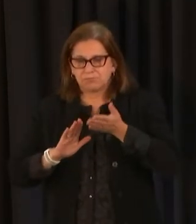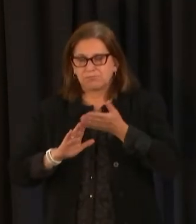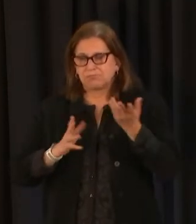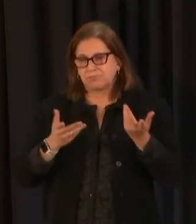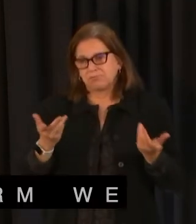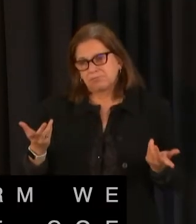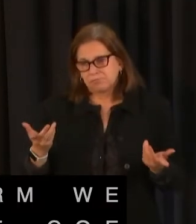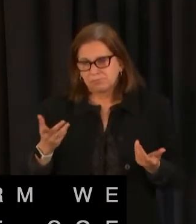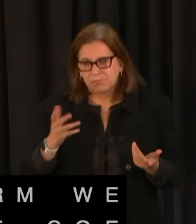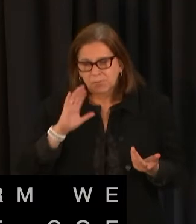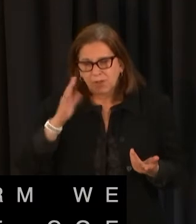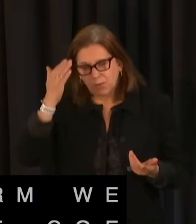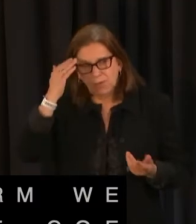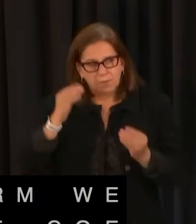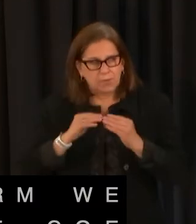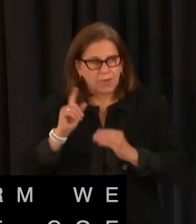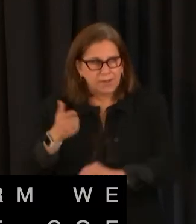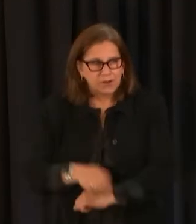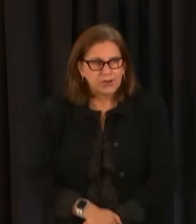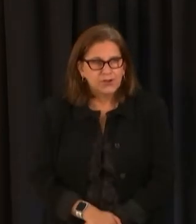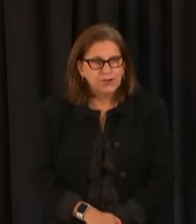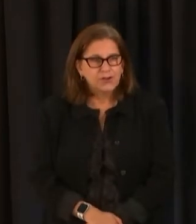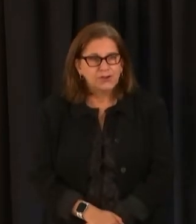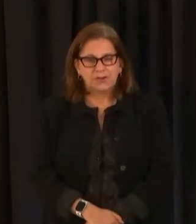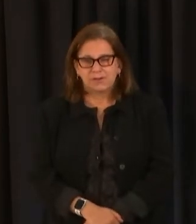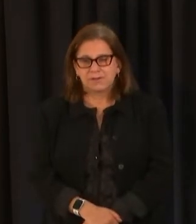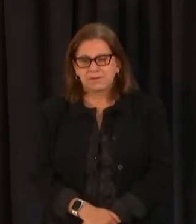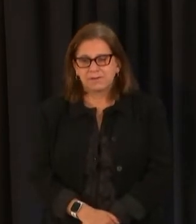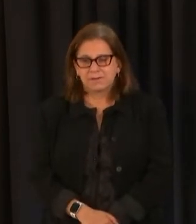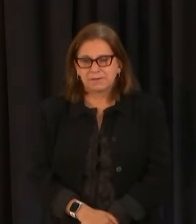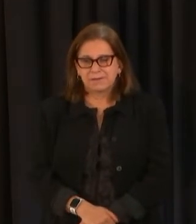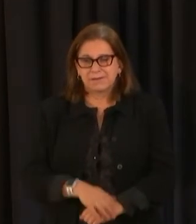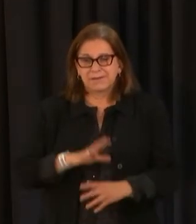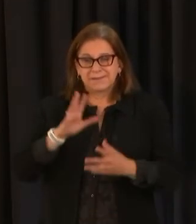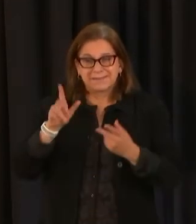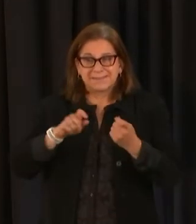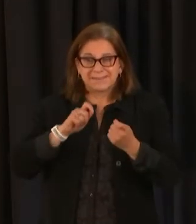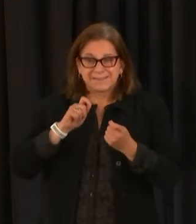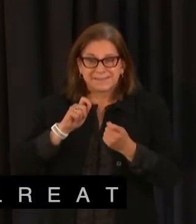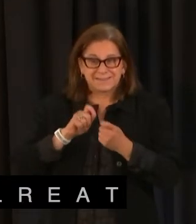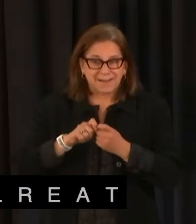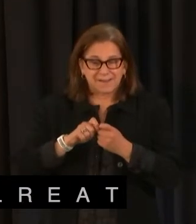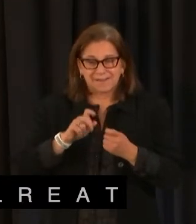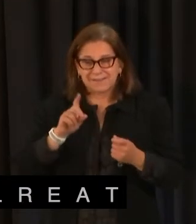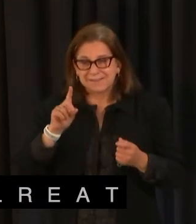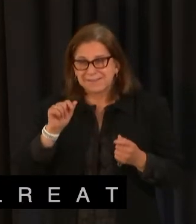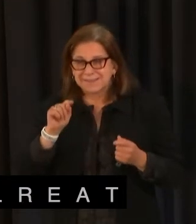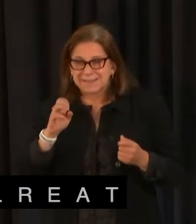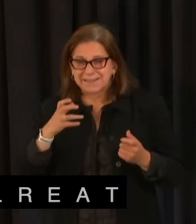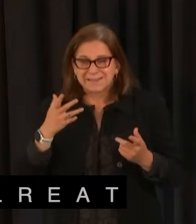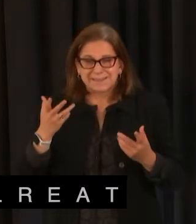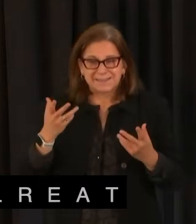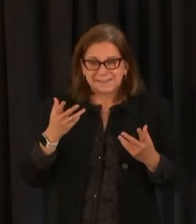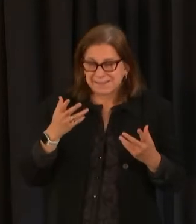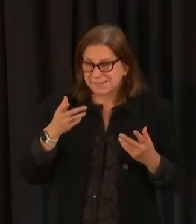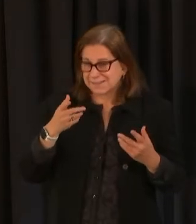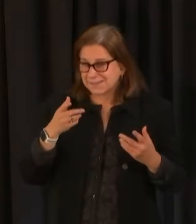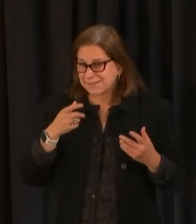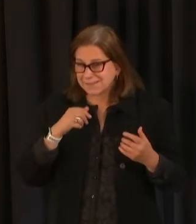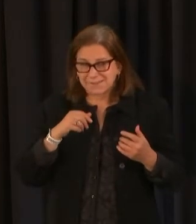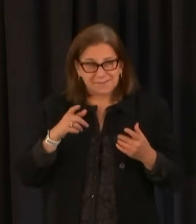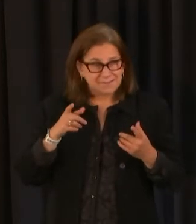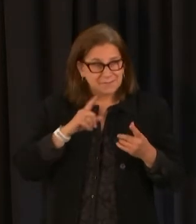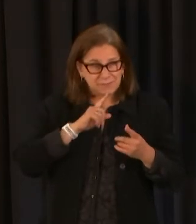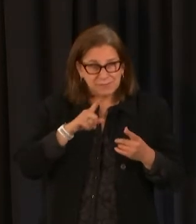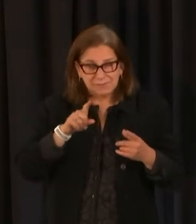report as well. I don't know if there are people who are, you're asking that if they